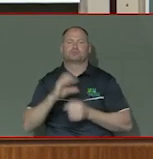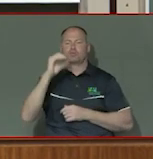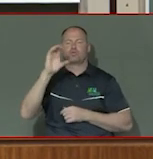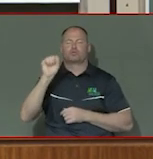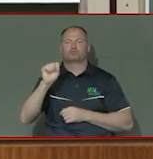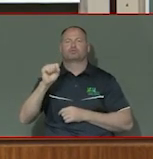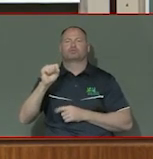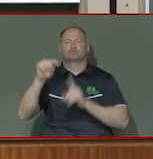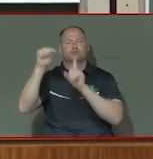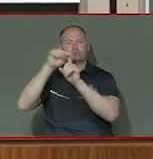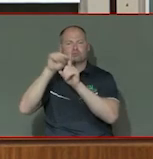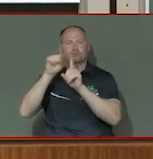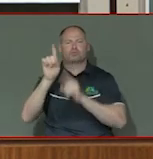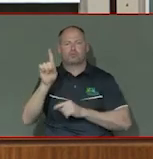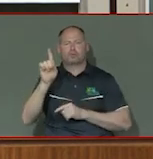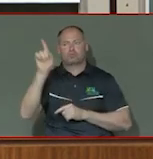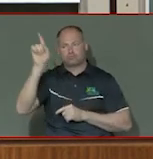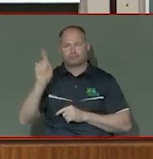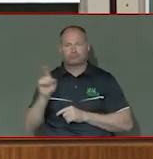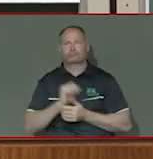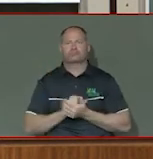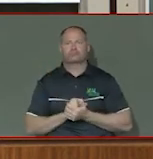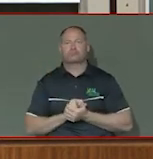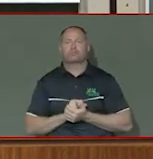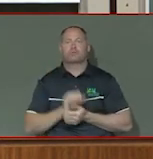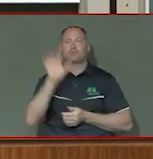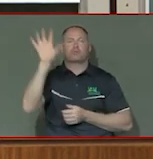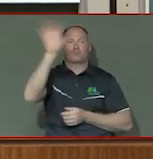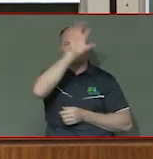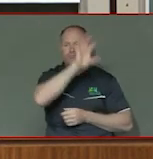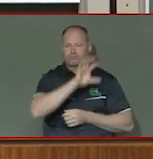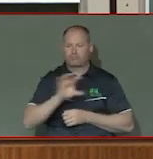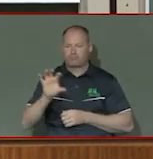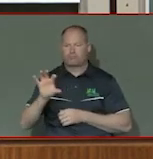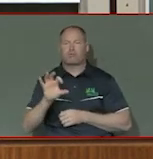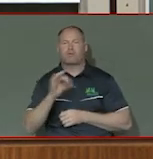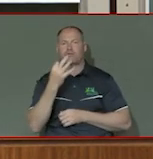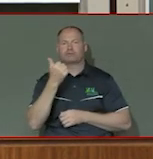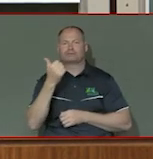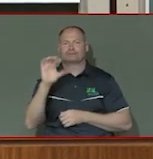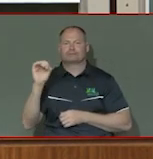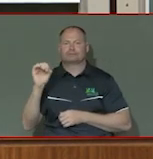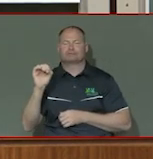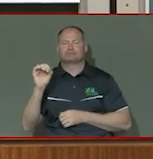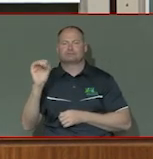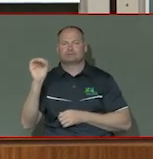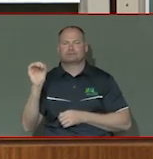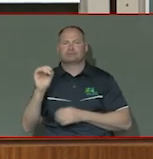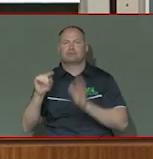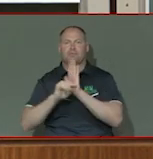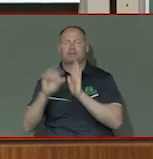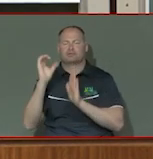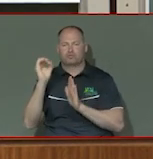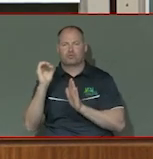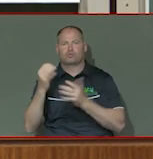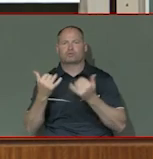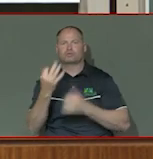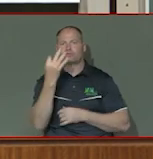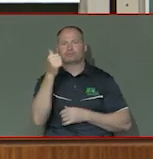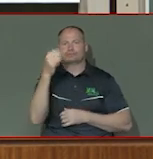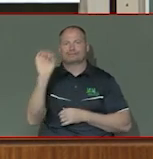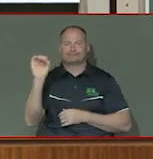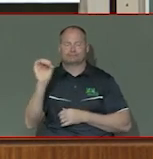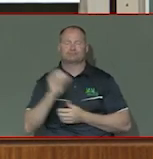positive, 1, yeah and yeah. And in the third quadrant is 360 degrees minus 0, which is 360 degrees, correct?